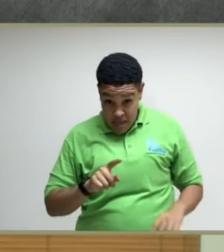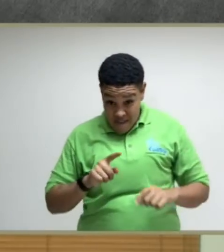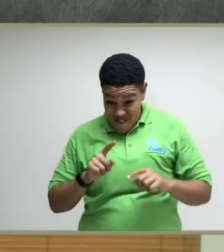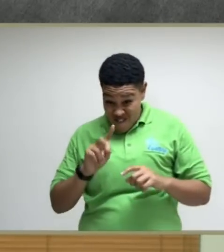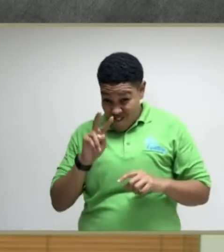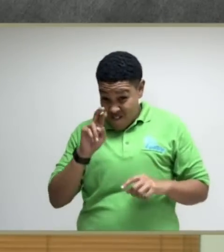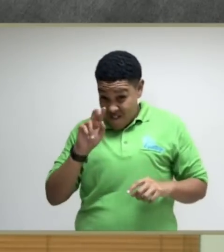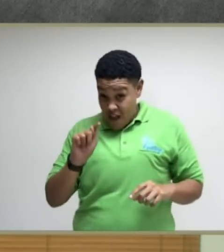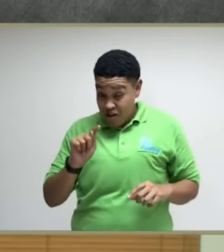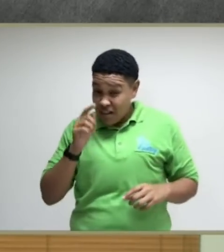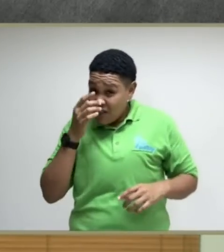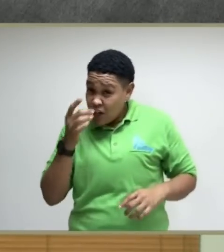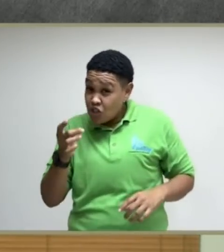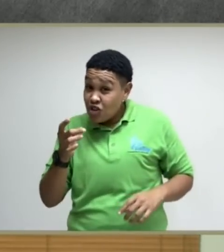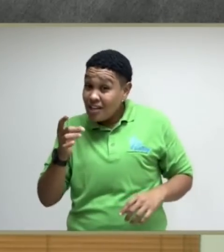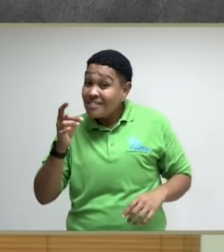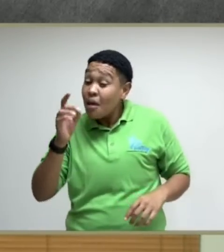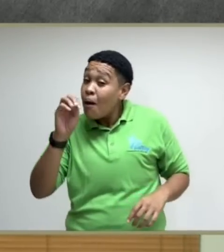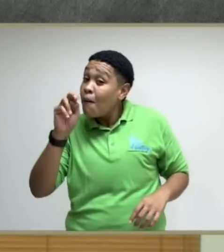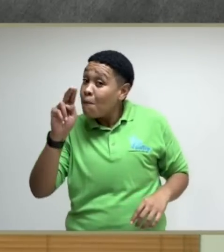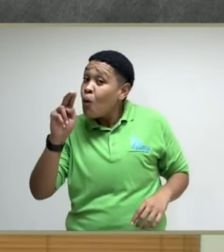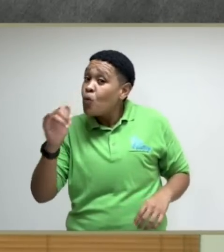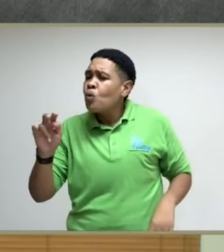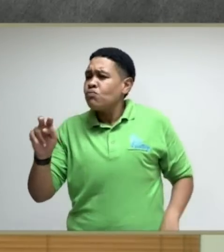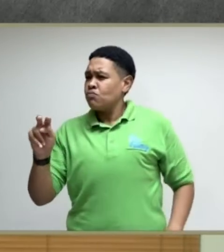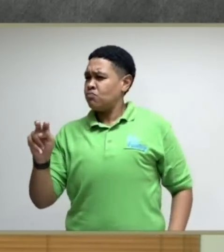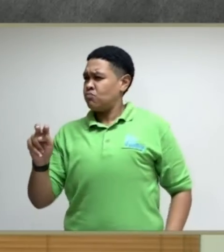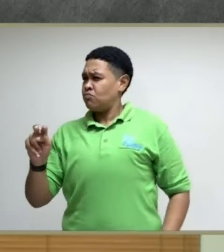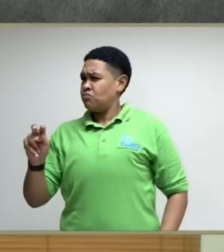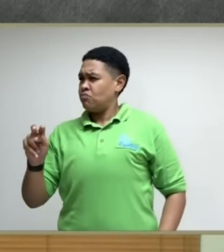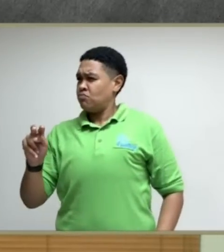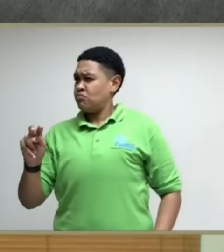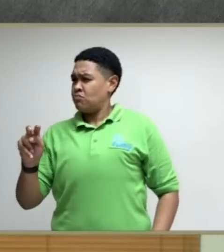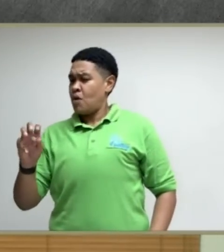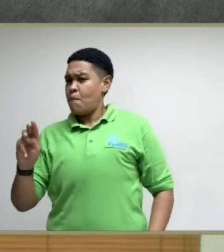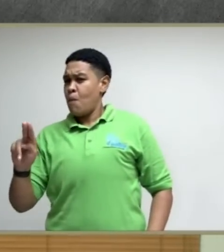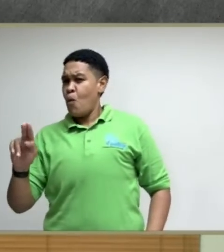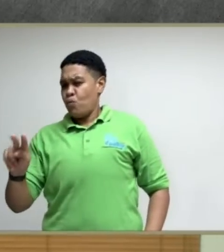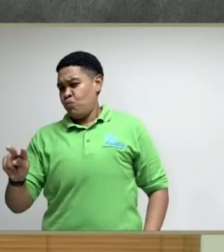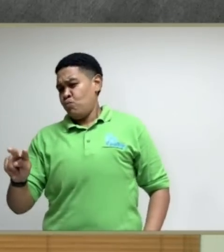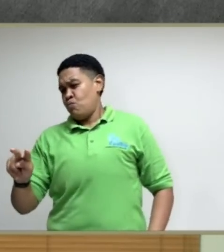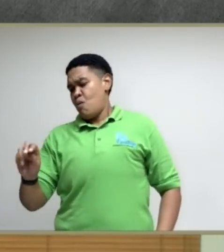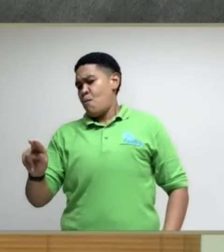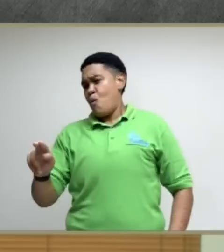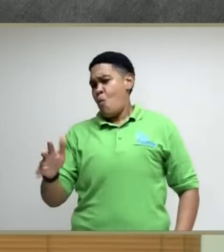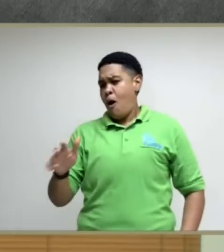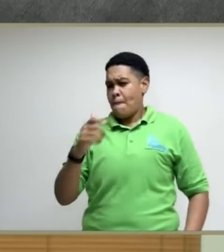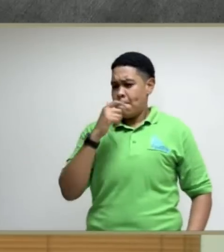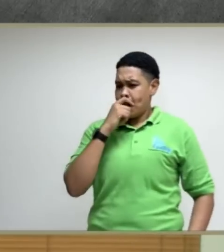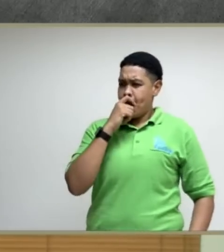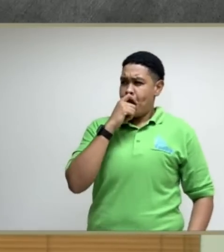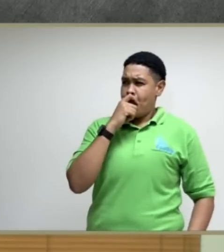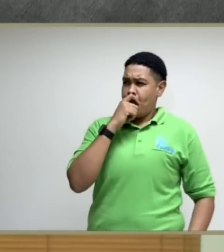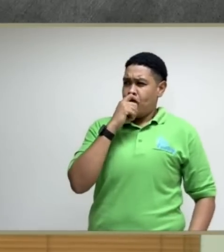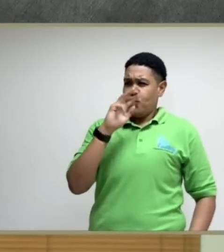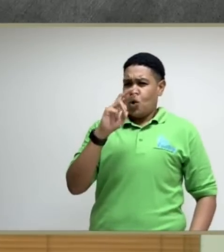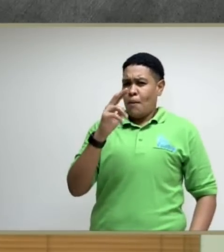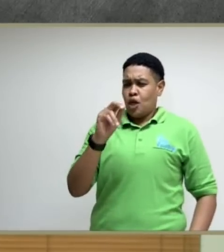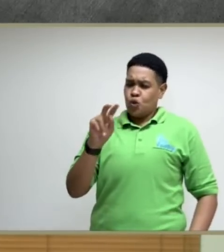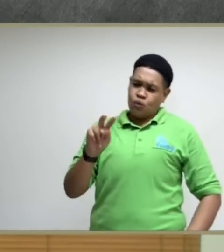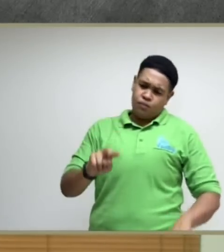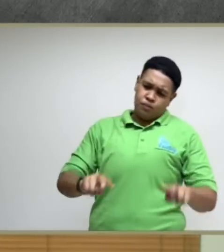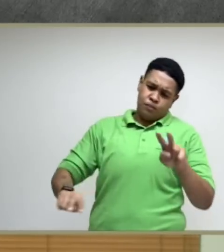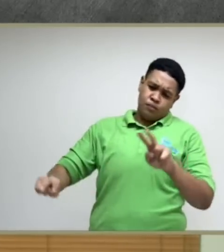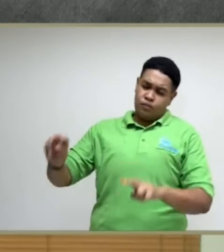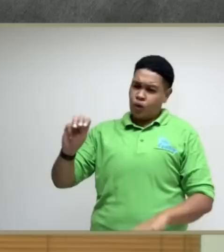one, it's a variant of interest at this time, and so therefore it is being monitored closely by the WHO to see if